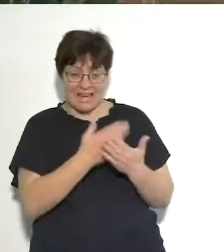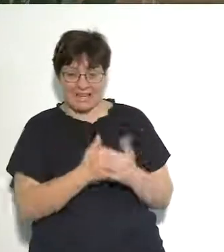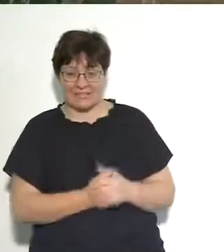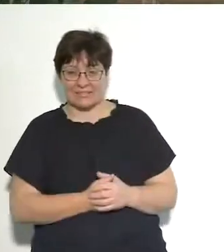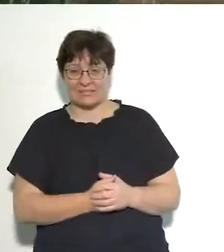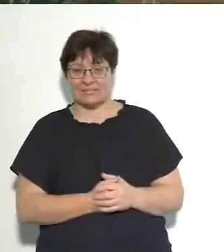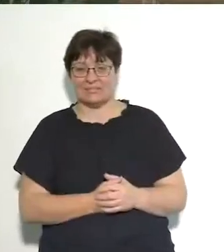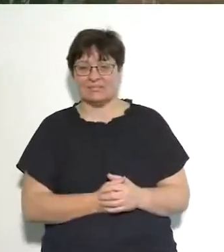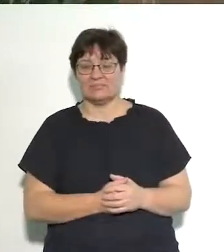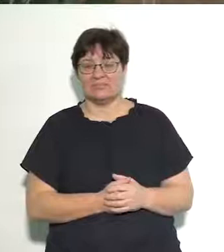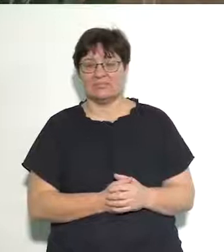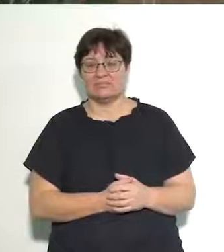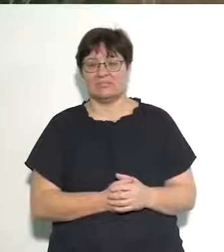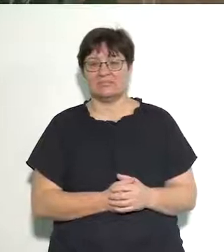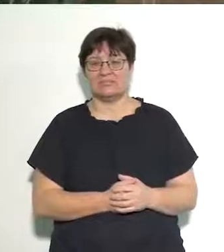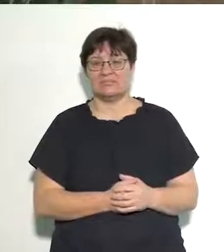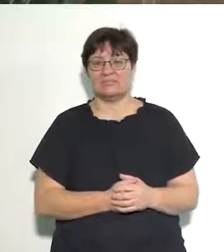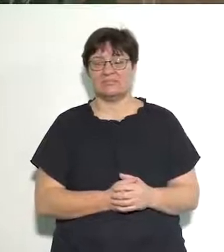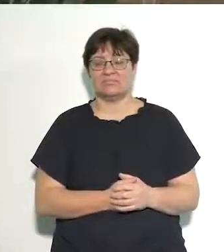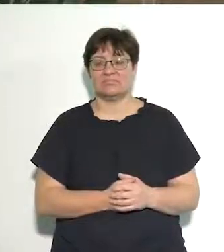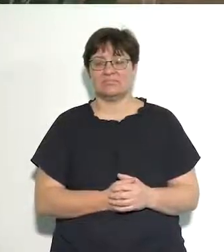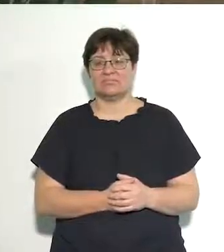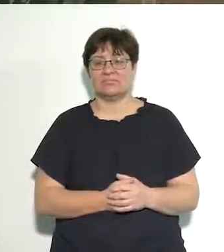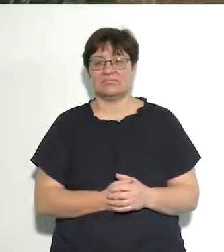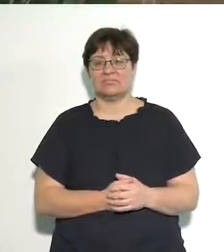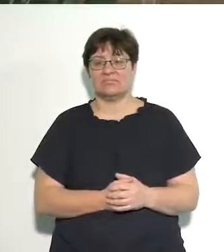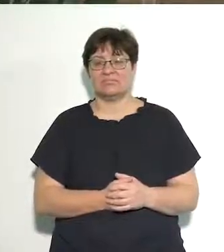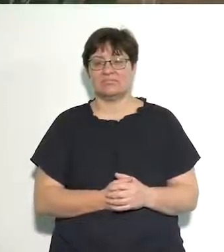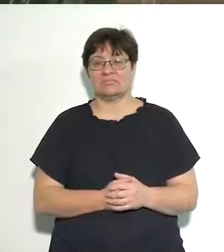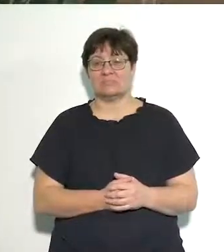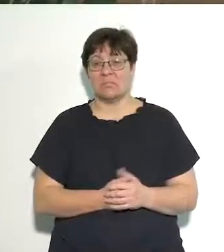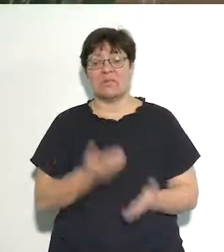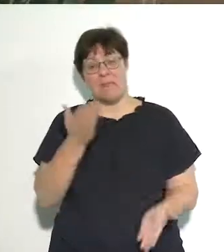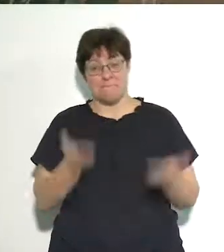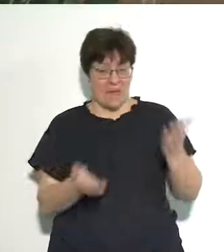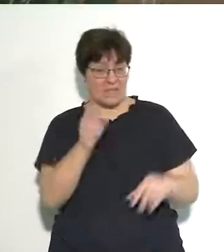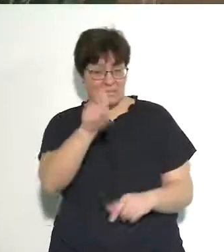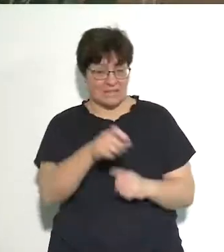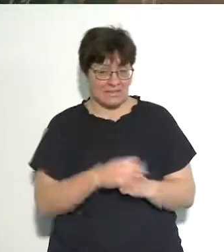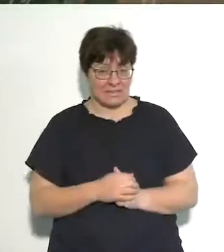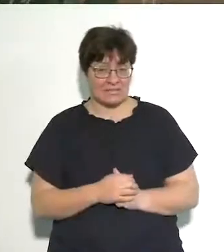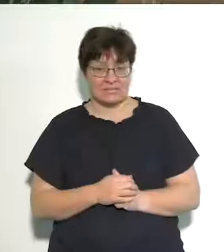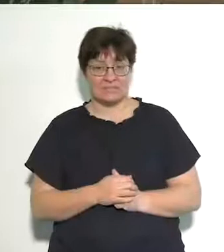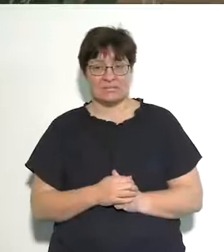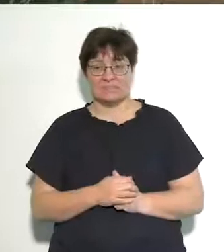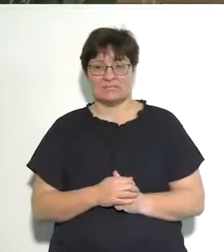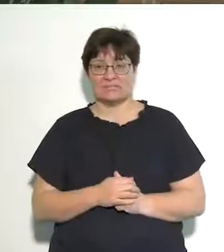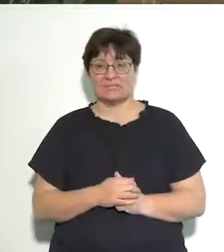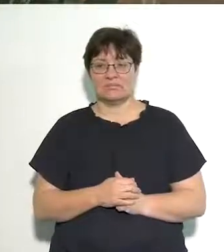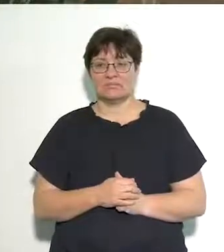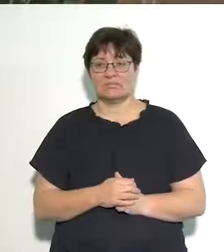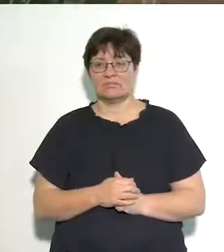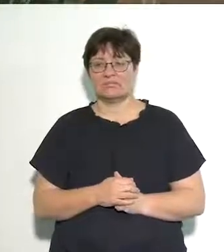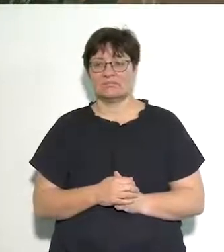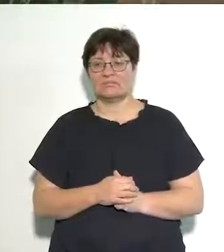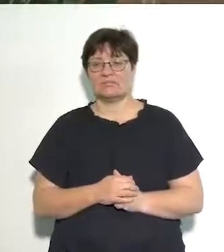So now it gives me room to make it a little bit shorter because we need our scale to balance, don't we? Here